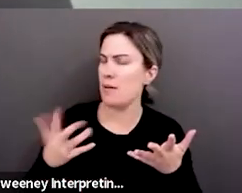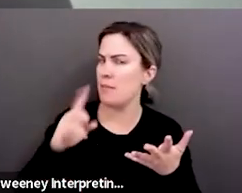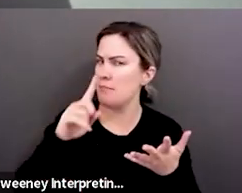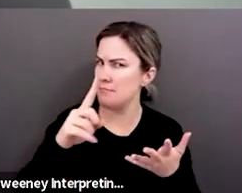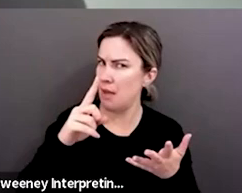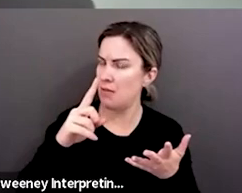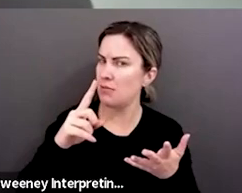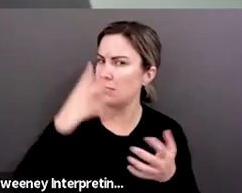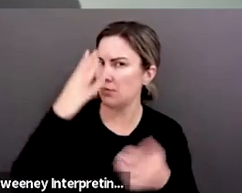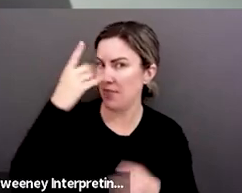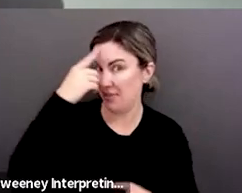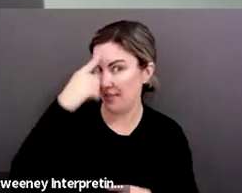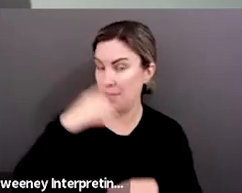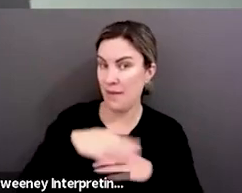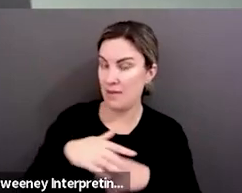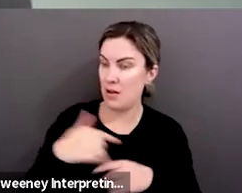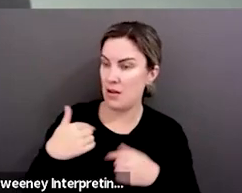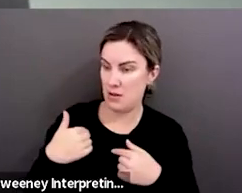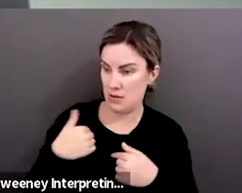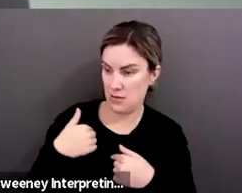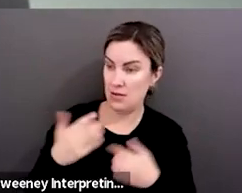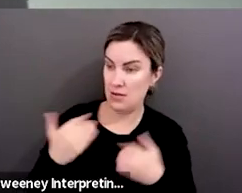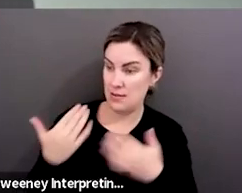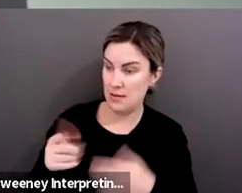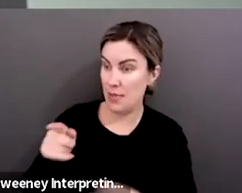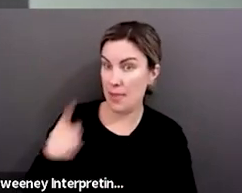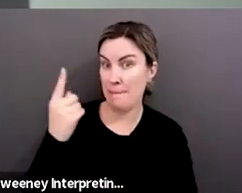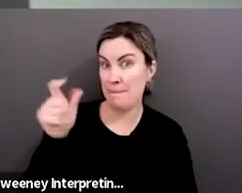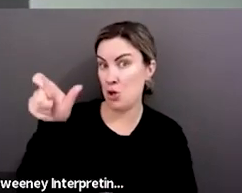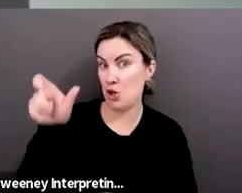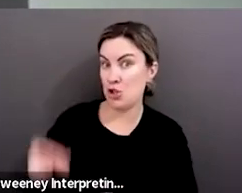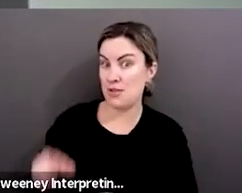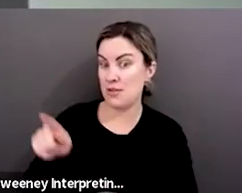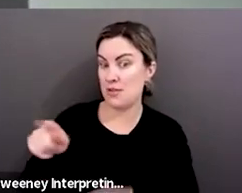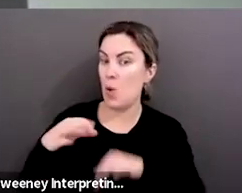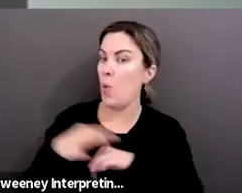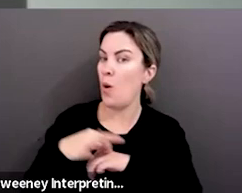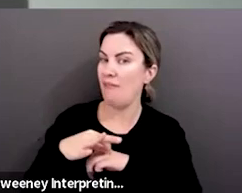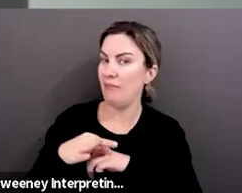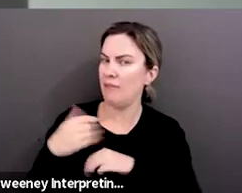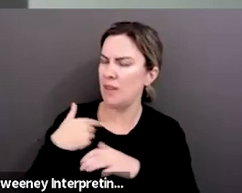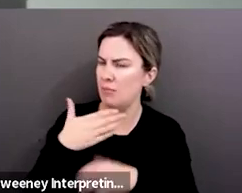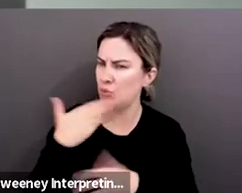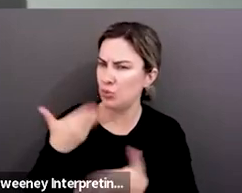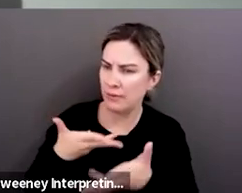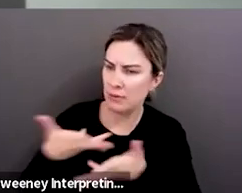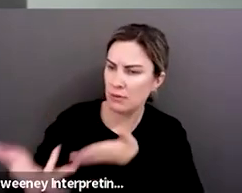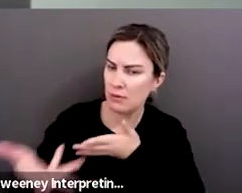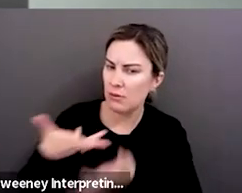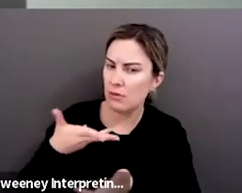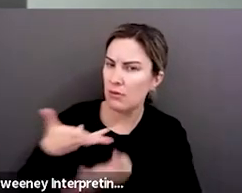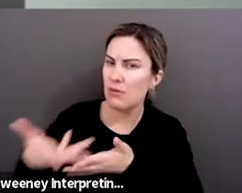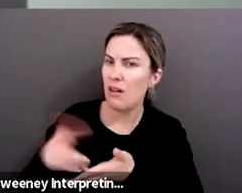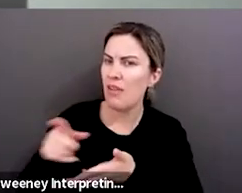the hands of, in this case, this particular individual and his wife. What was so beautiful about that conversation was they found incredible